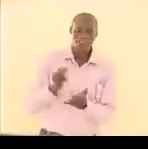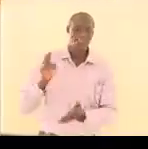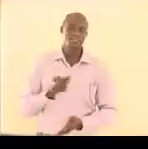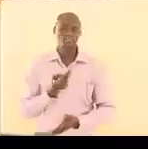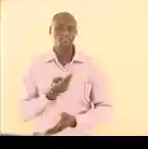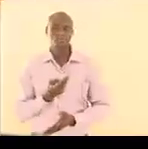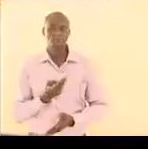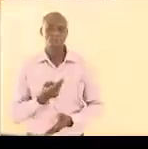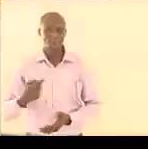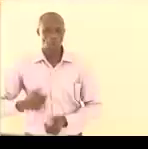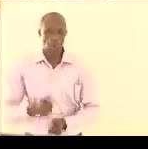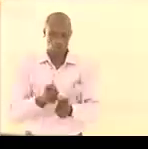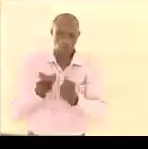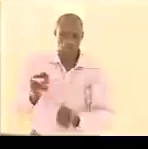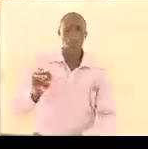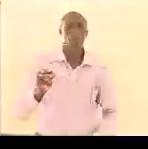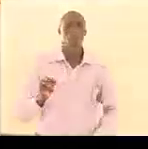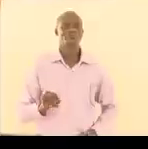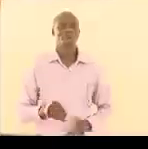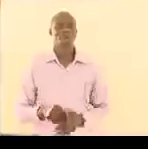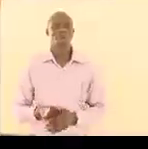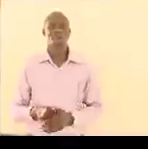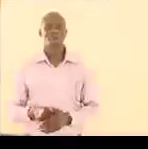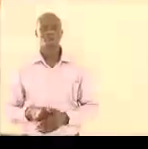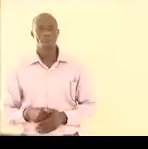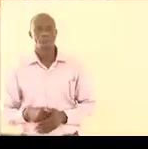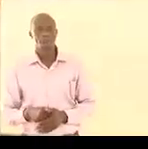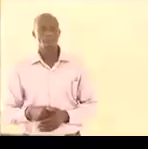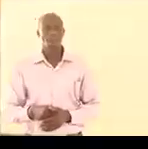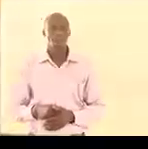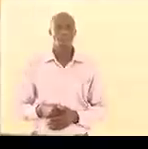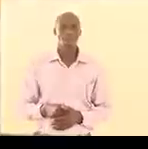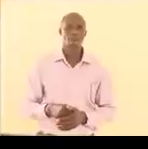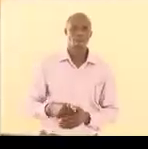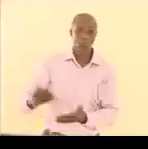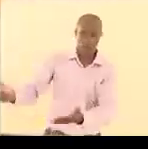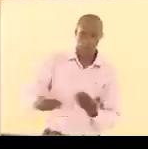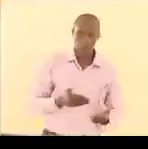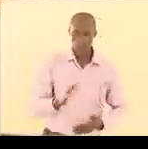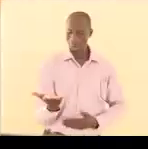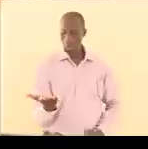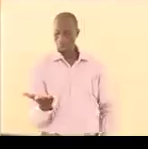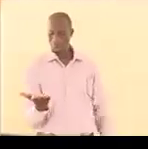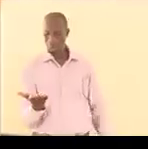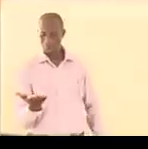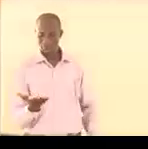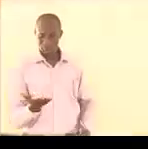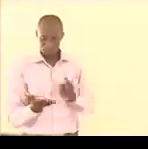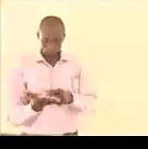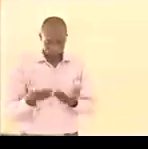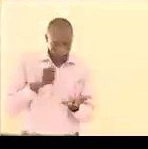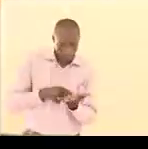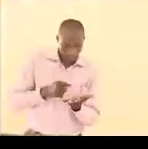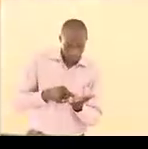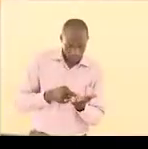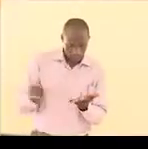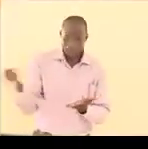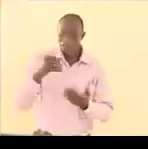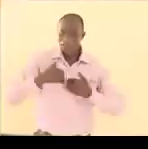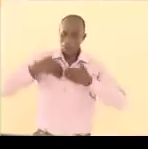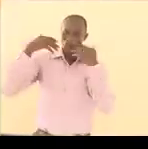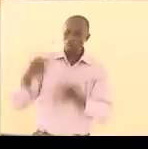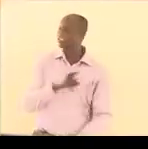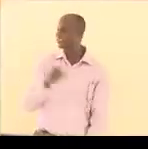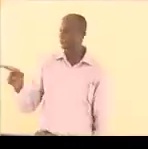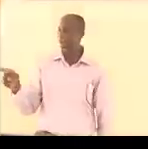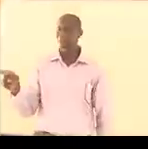our physical life, we follow the person. Then bring your palm. Bring palm. They have